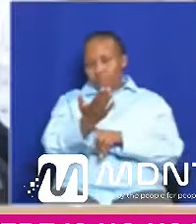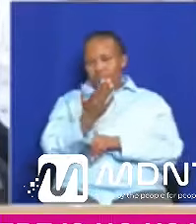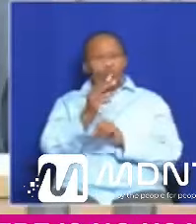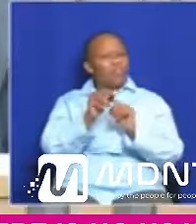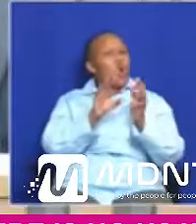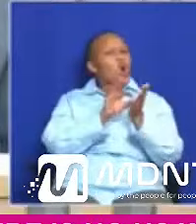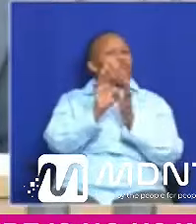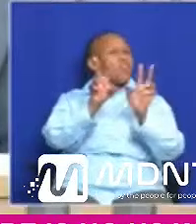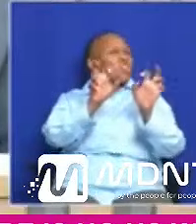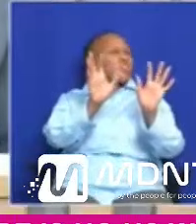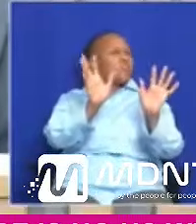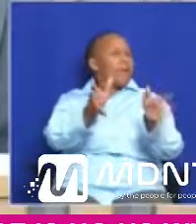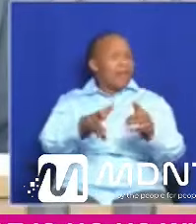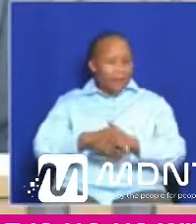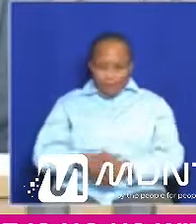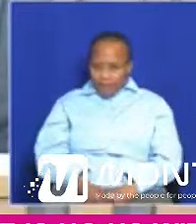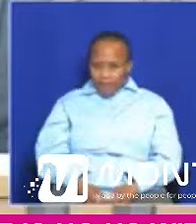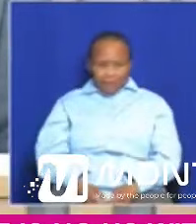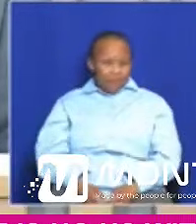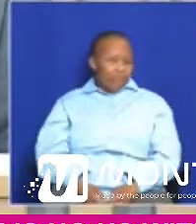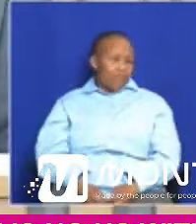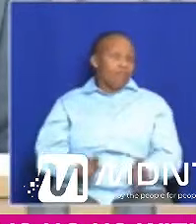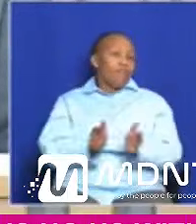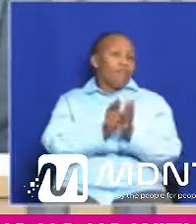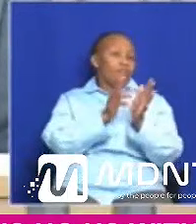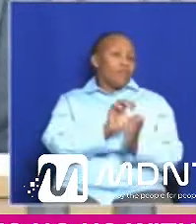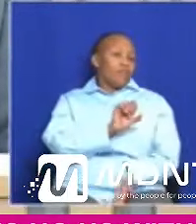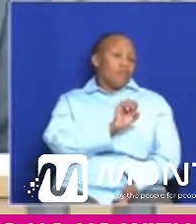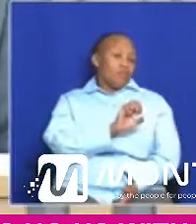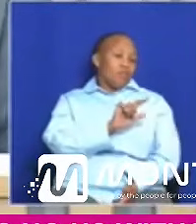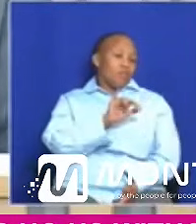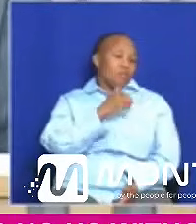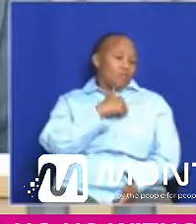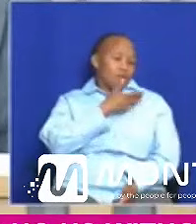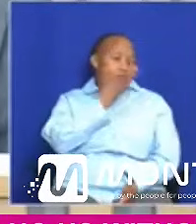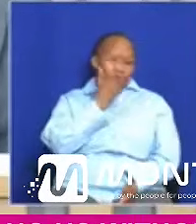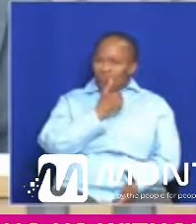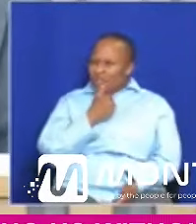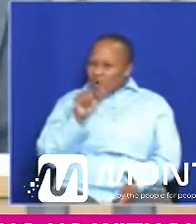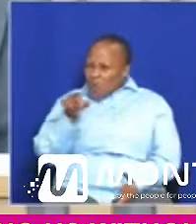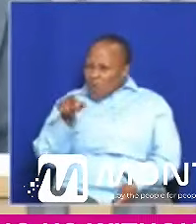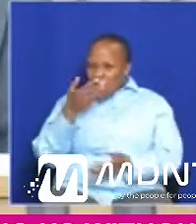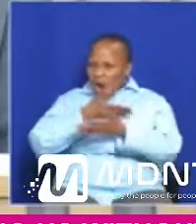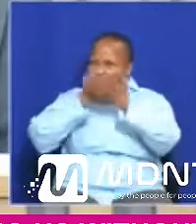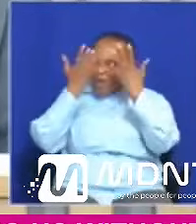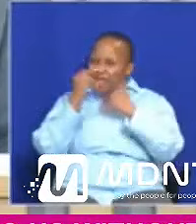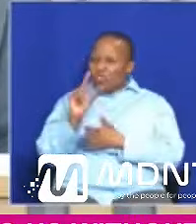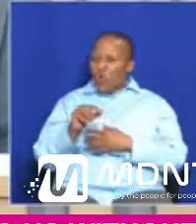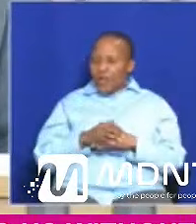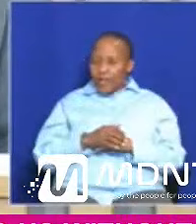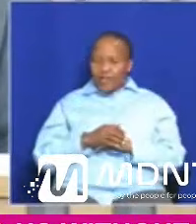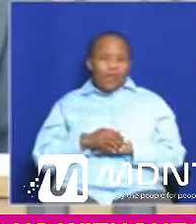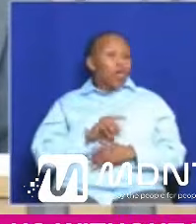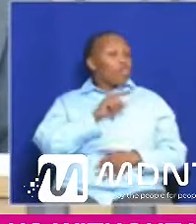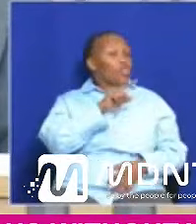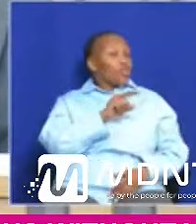I don't know that, Advocate Silo. What don't you know, sir? You know, you were asking me if I know that